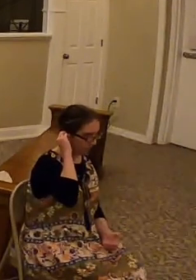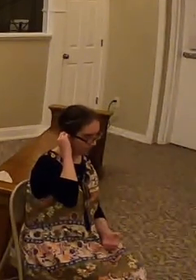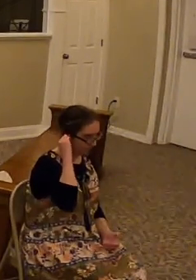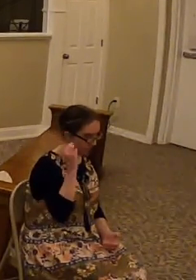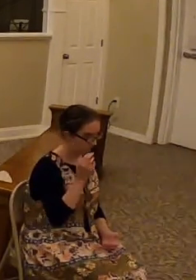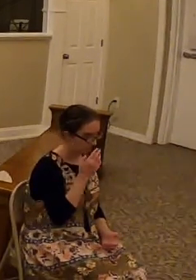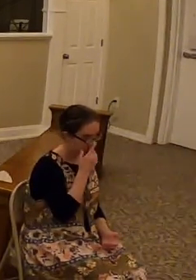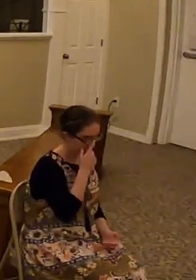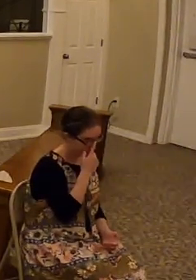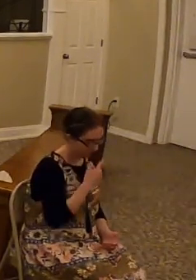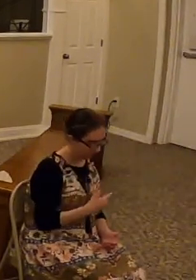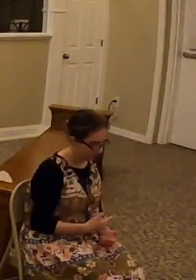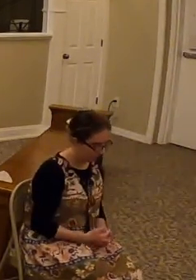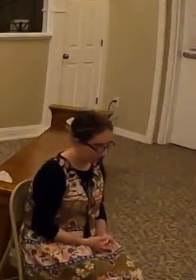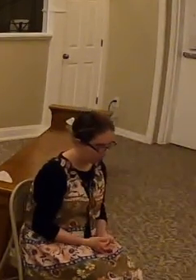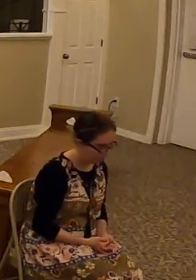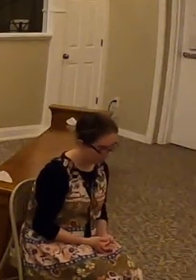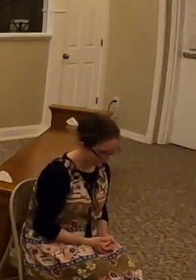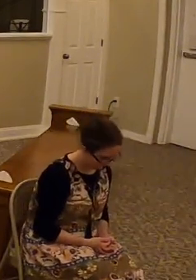Jesus.